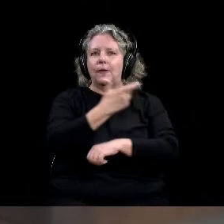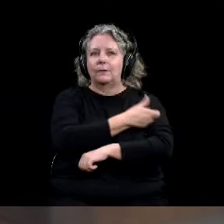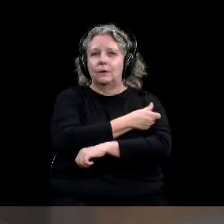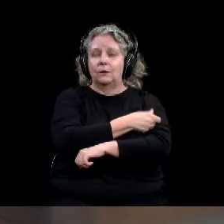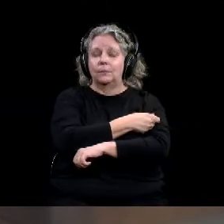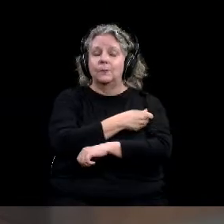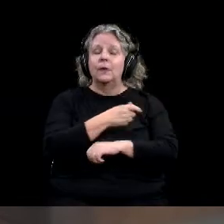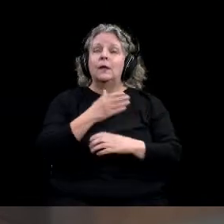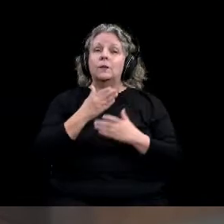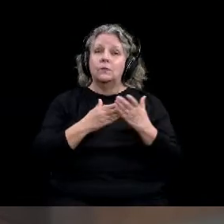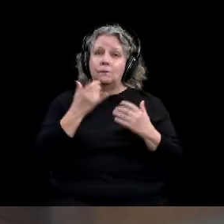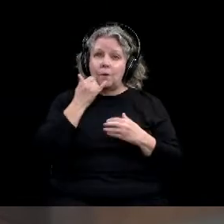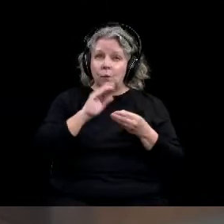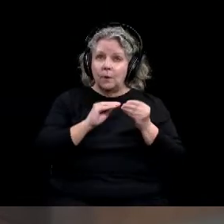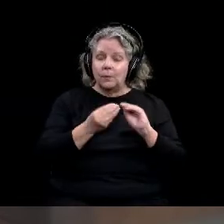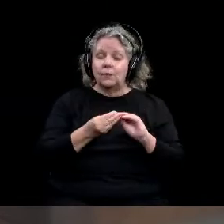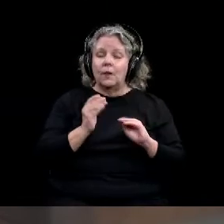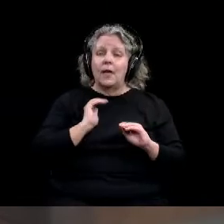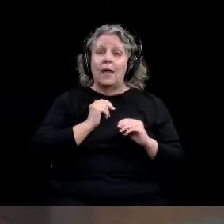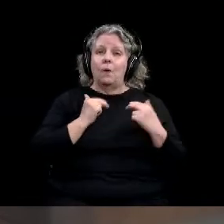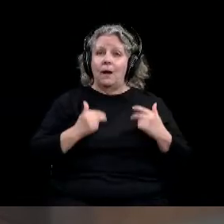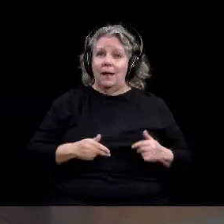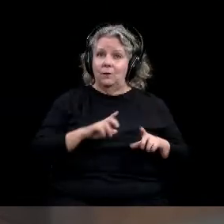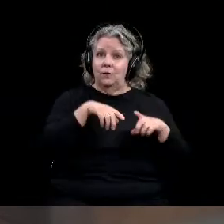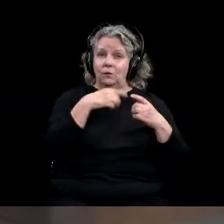call center, and that is